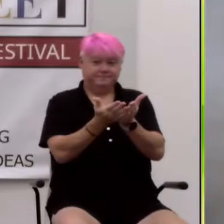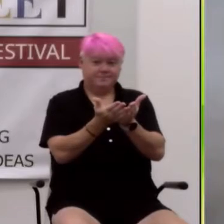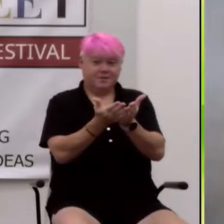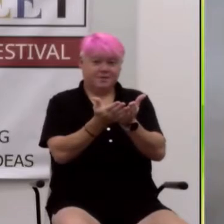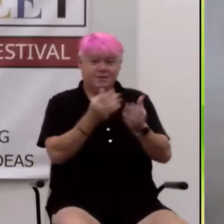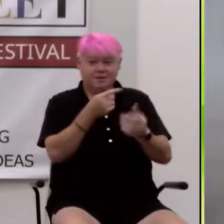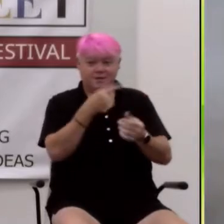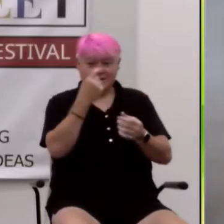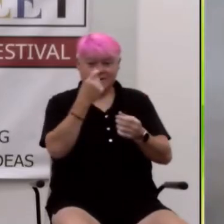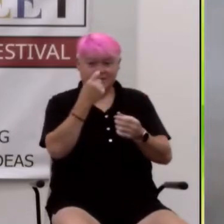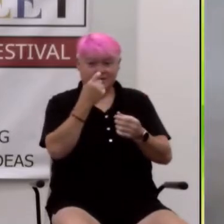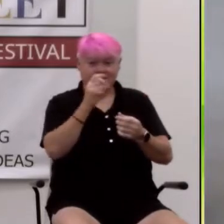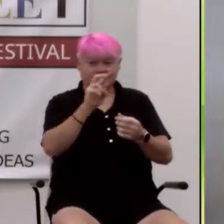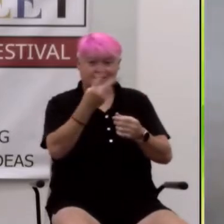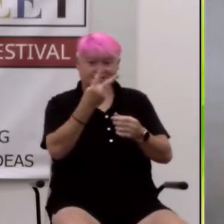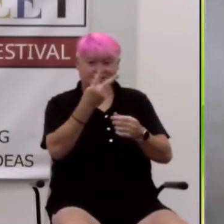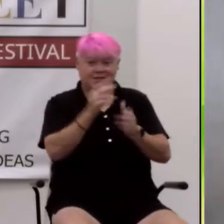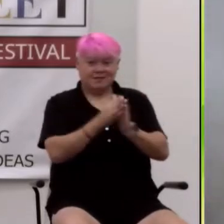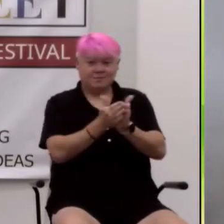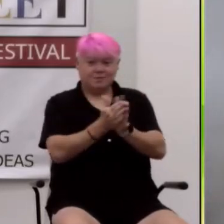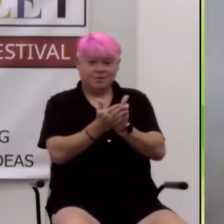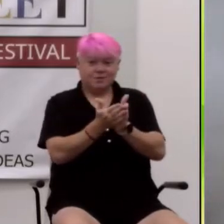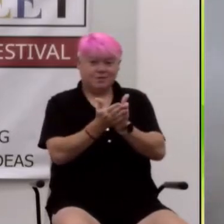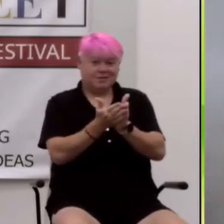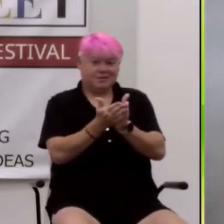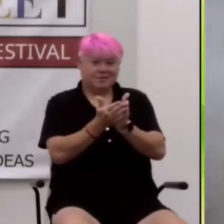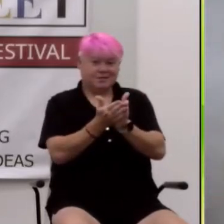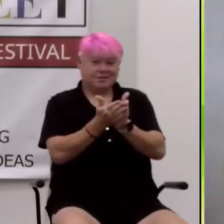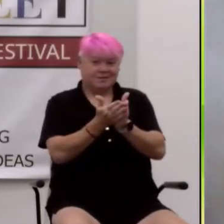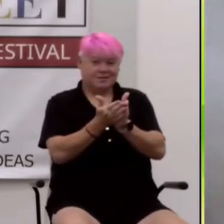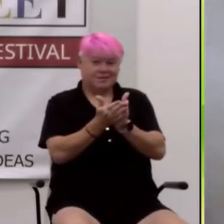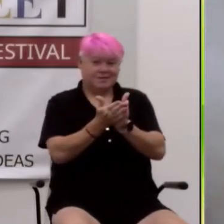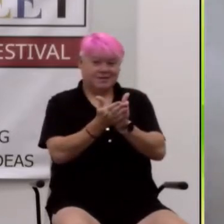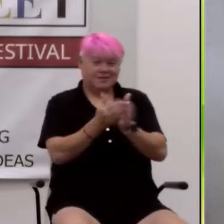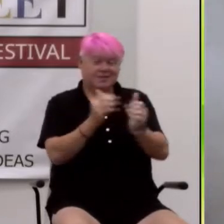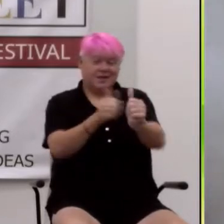second novel is a bit of a follow-up.